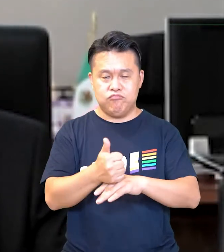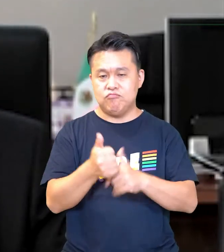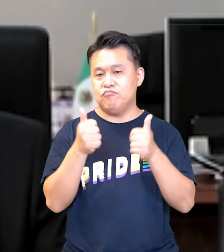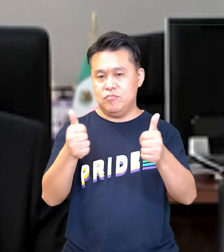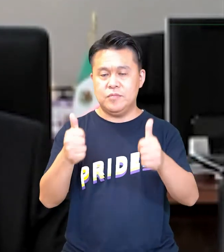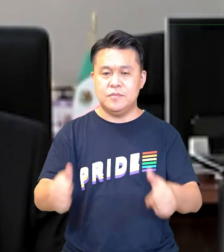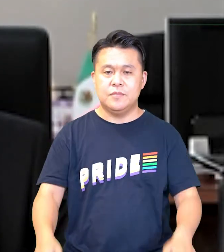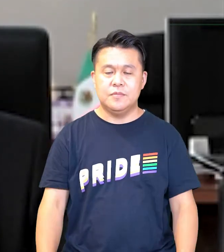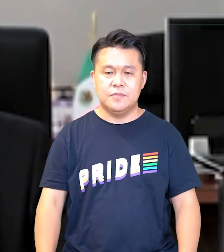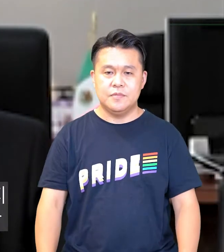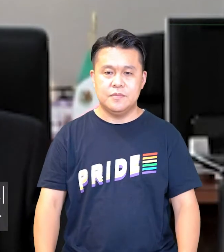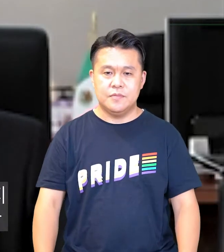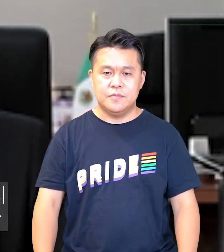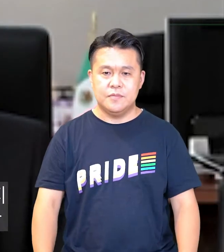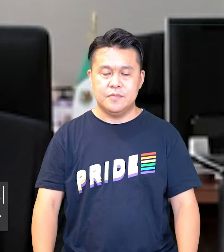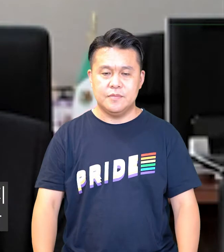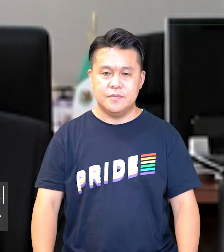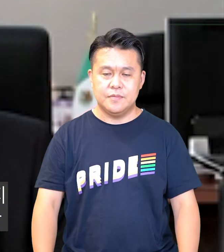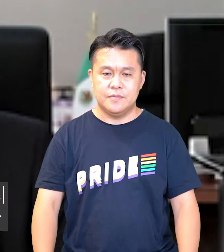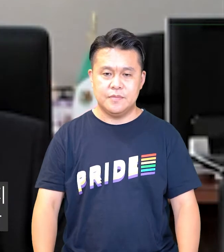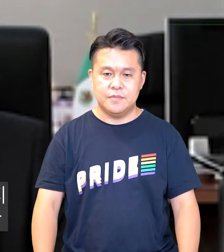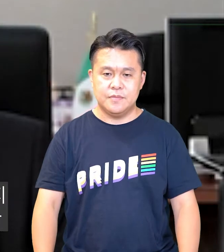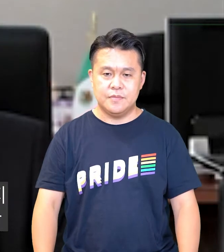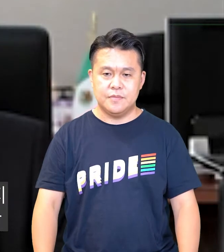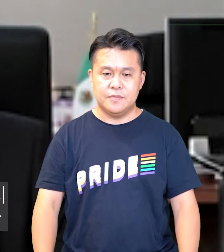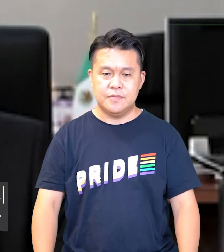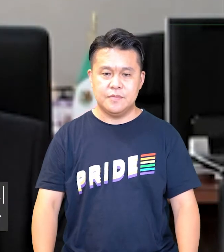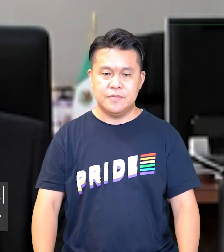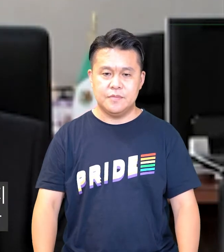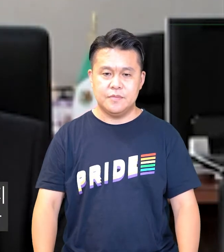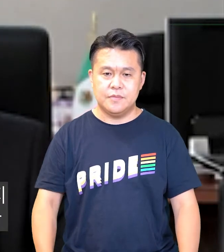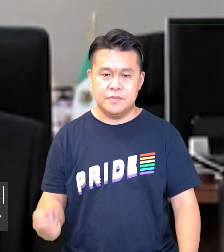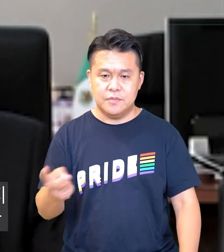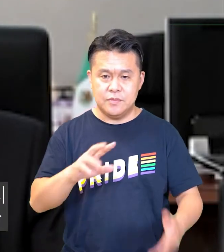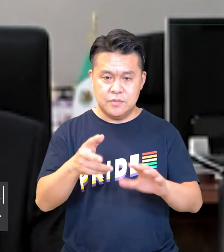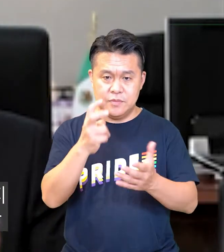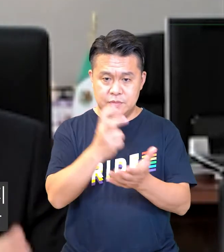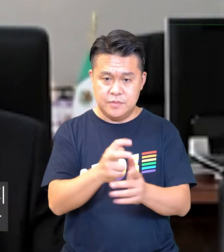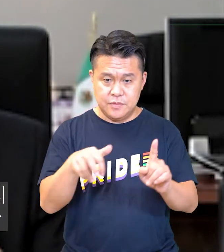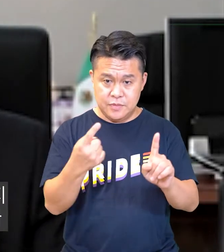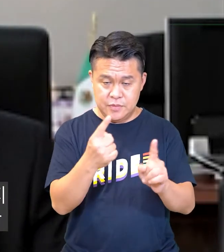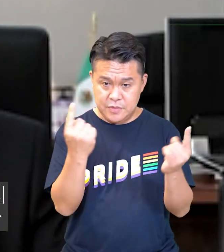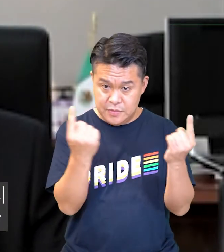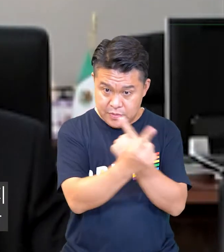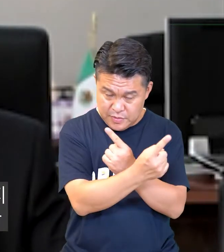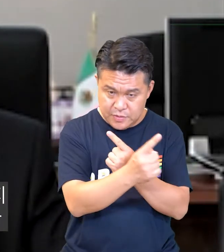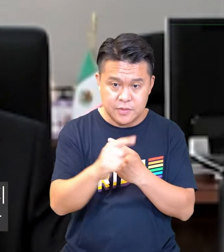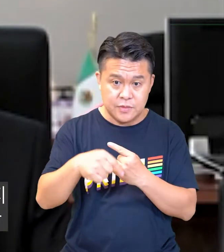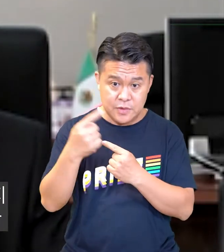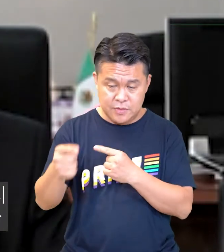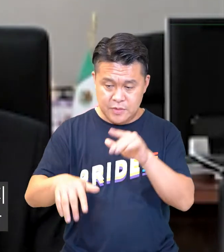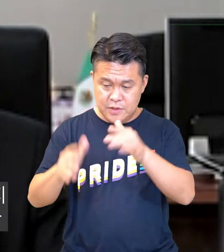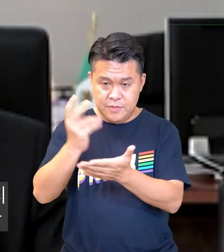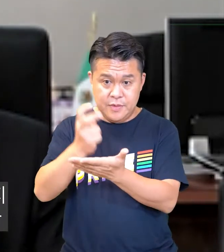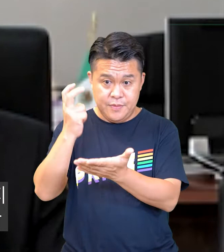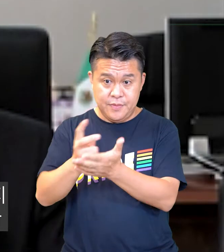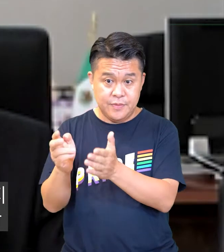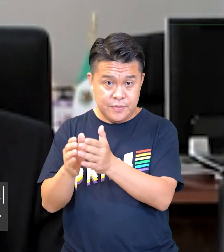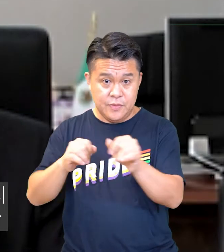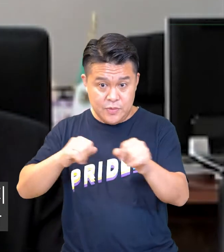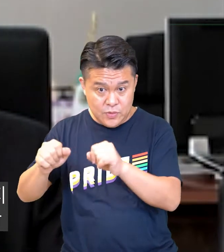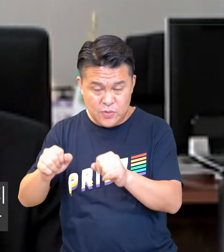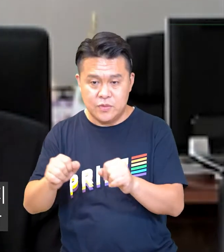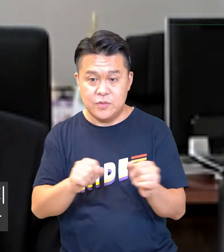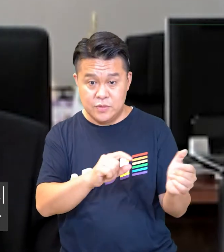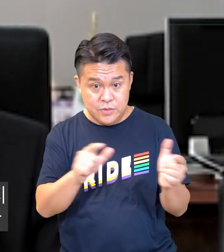like to underline that only 2 years passed between the reform of